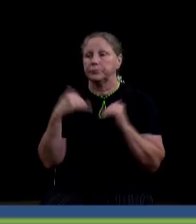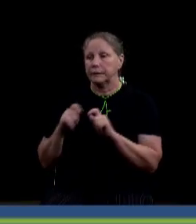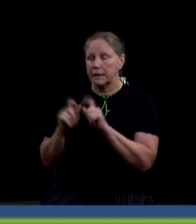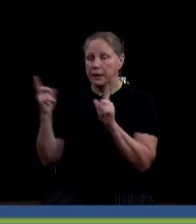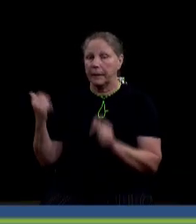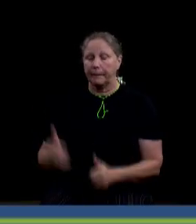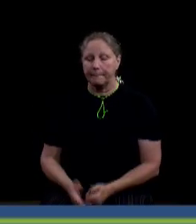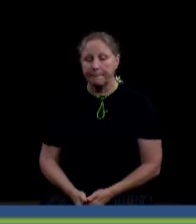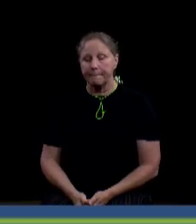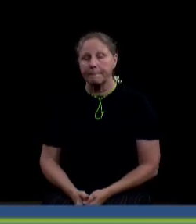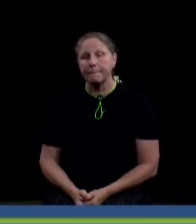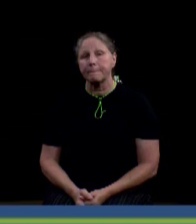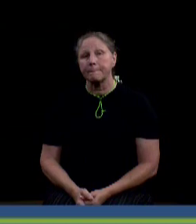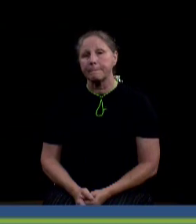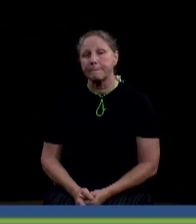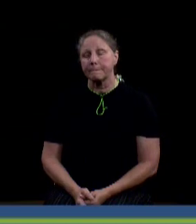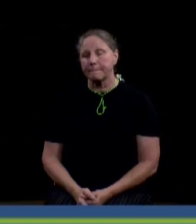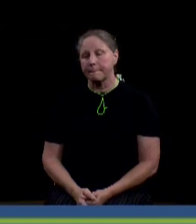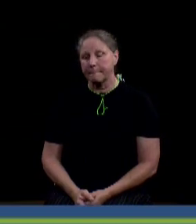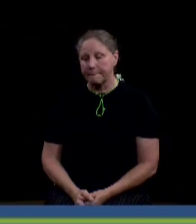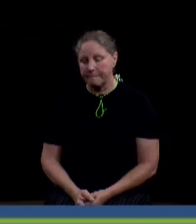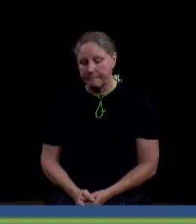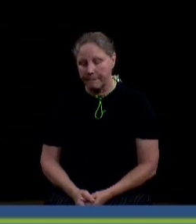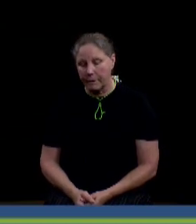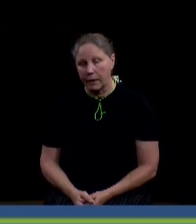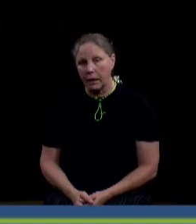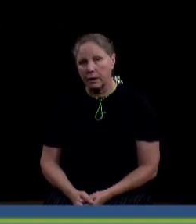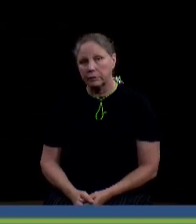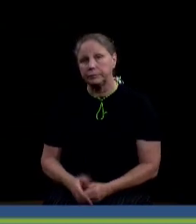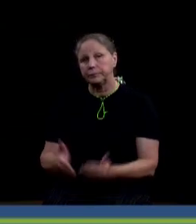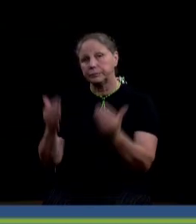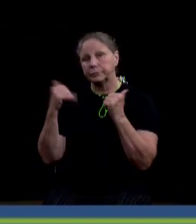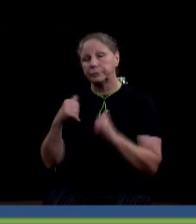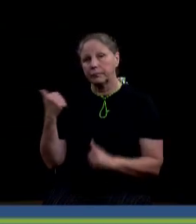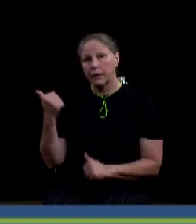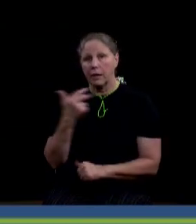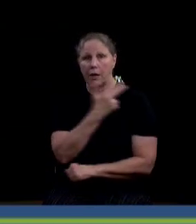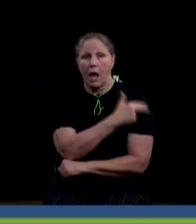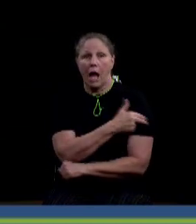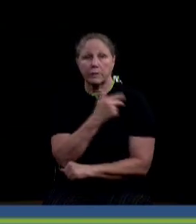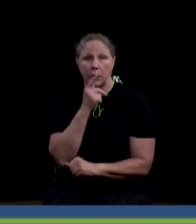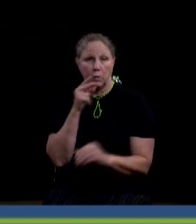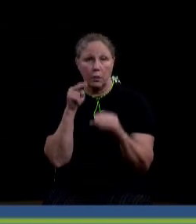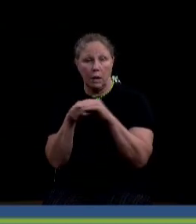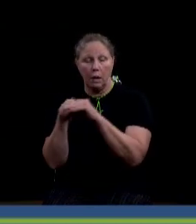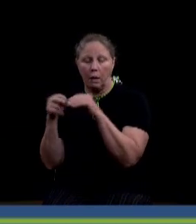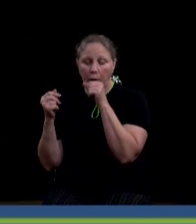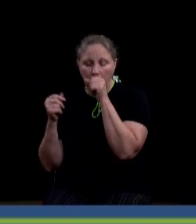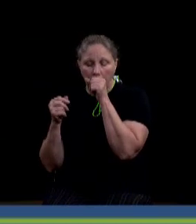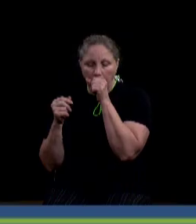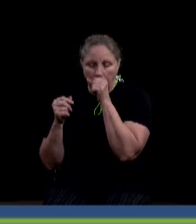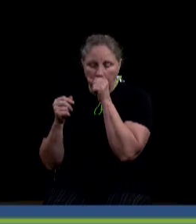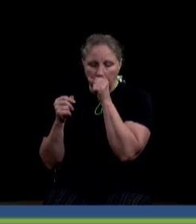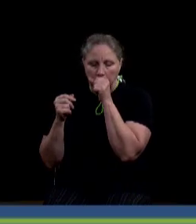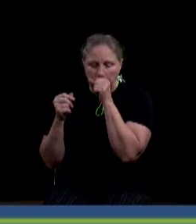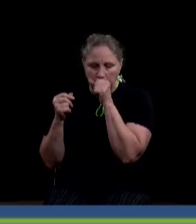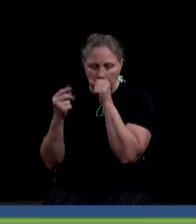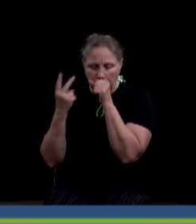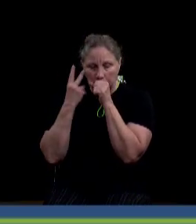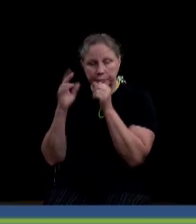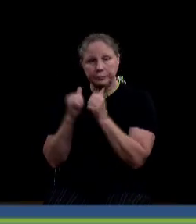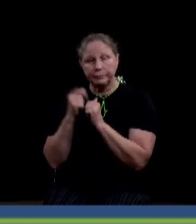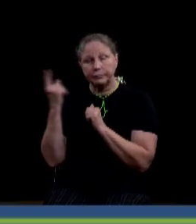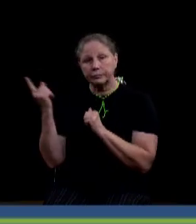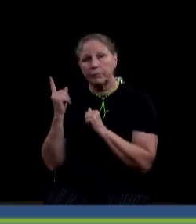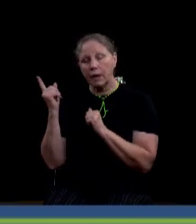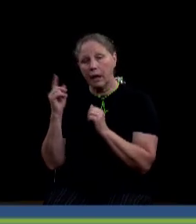So the next slide is our hospitalization rate, and you can certainly see how how the rate corresponds with the reopening. Prior to the